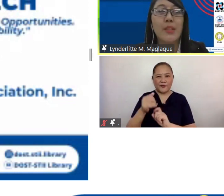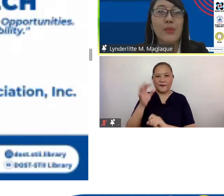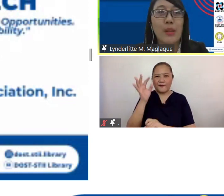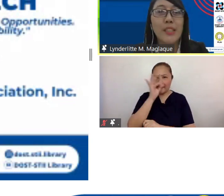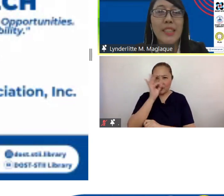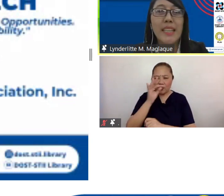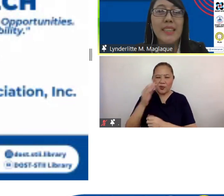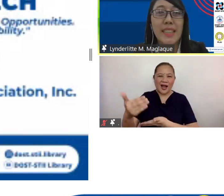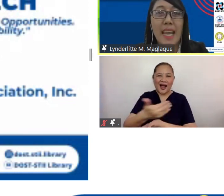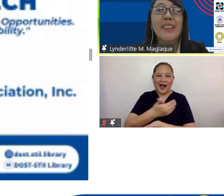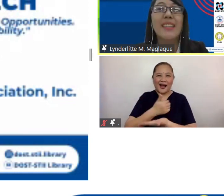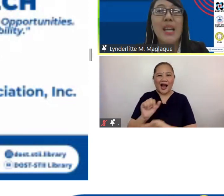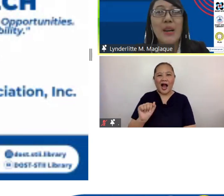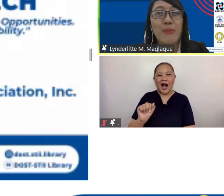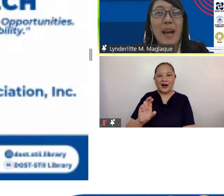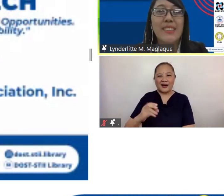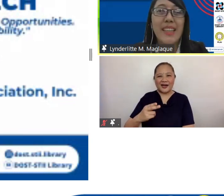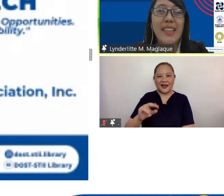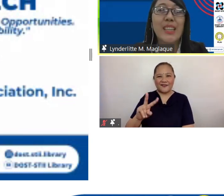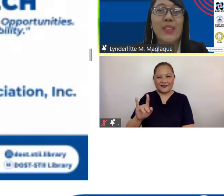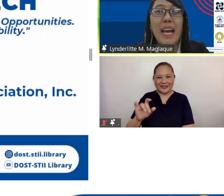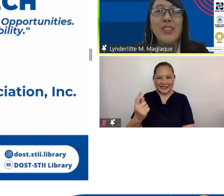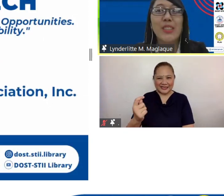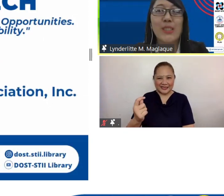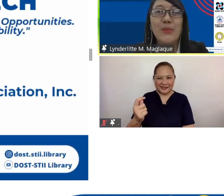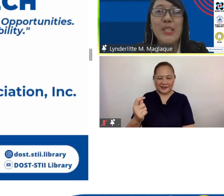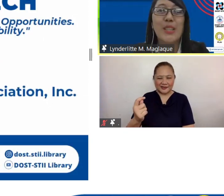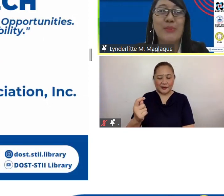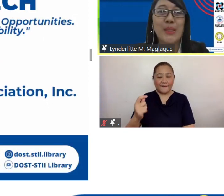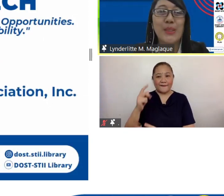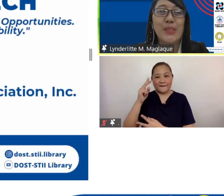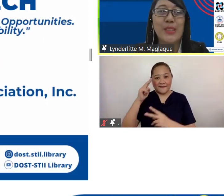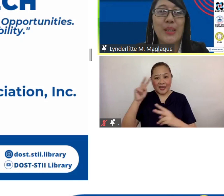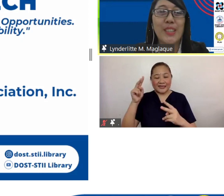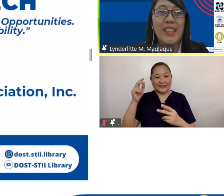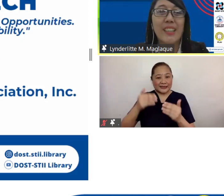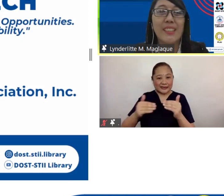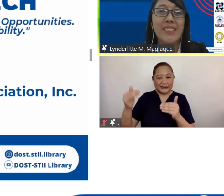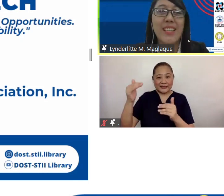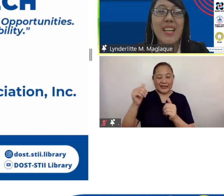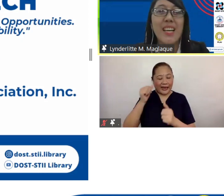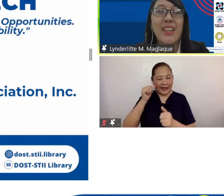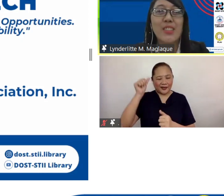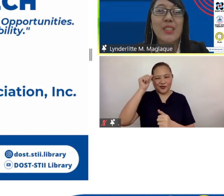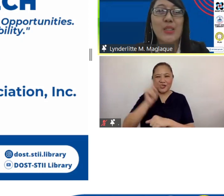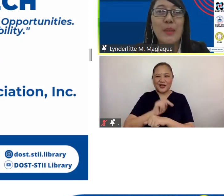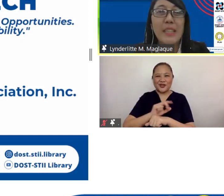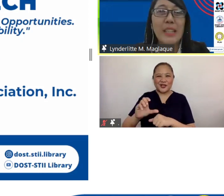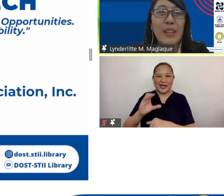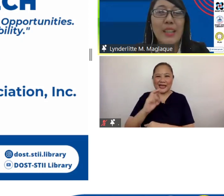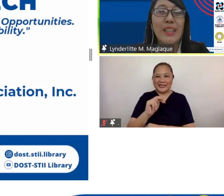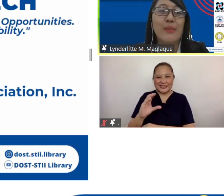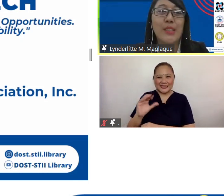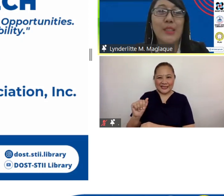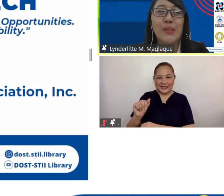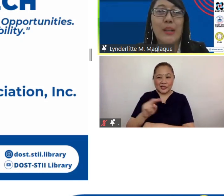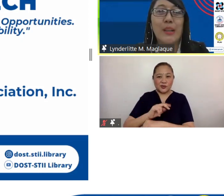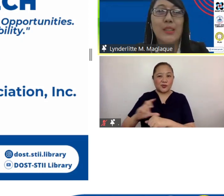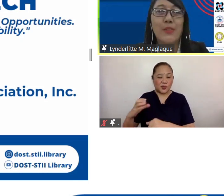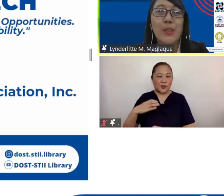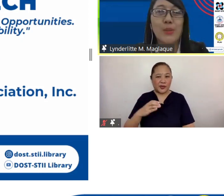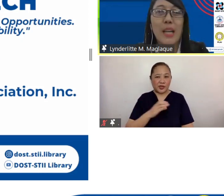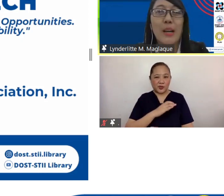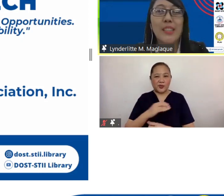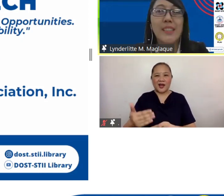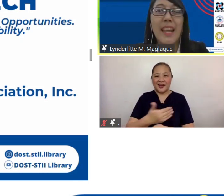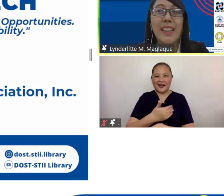2007 to 2010, vice head of the National Commission for Culture and the Arts, National Committee on Archives in